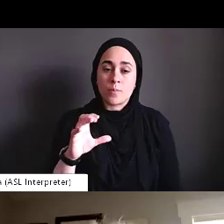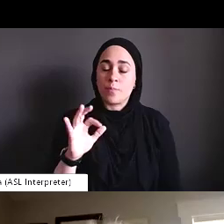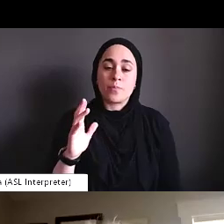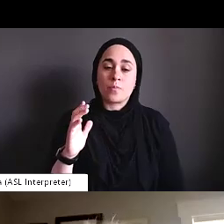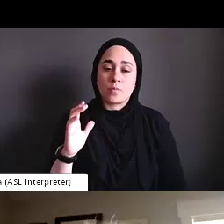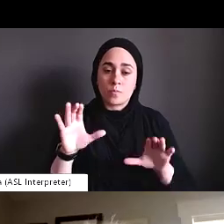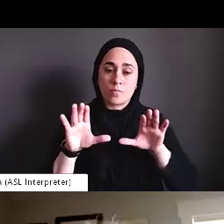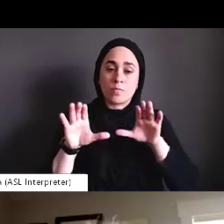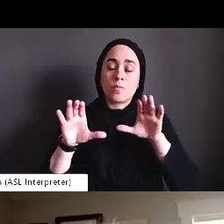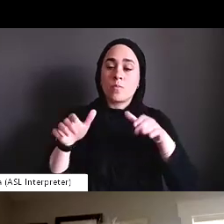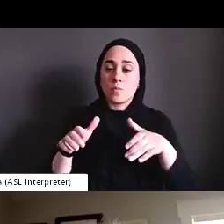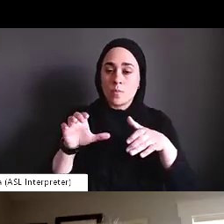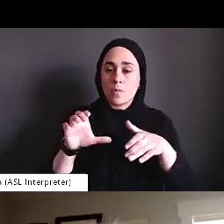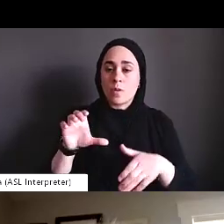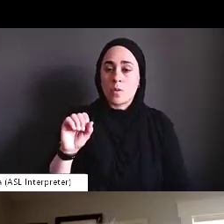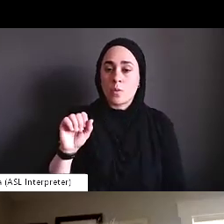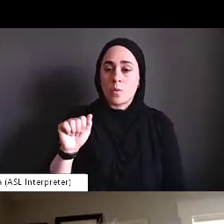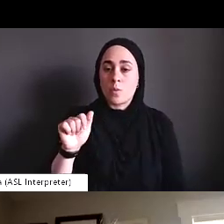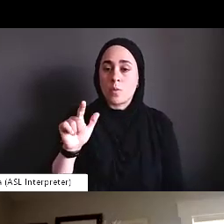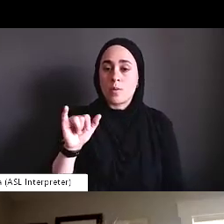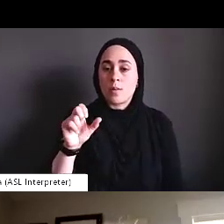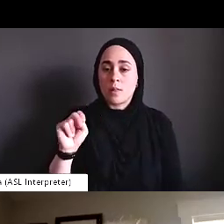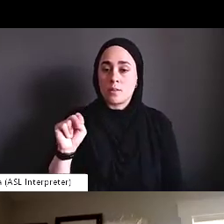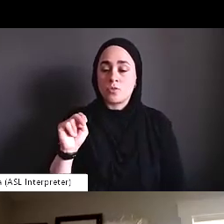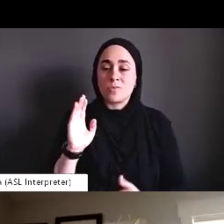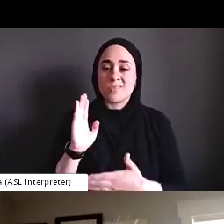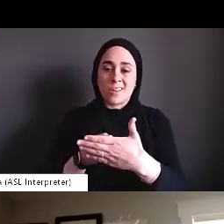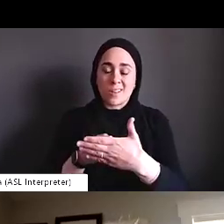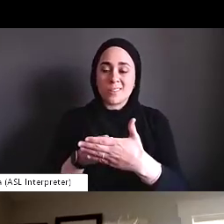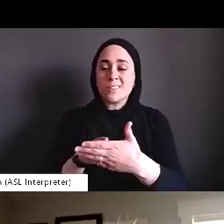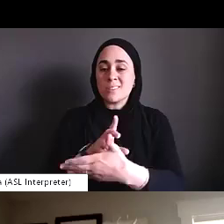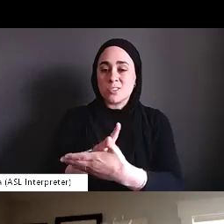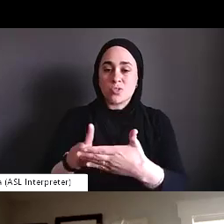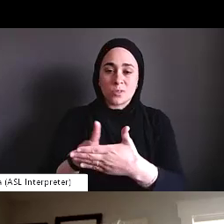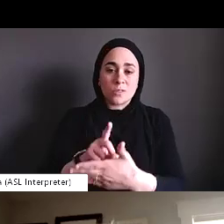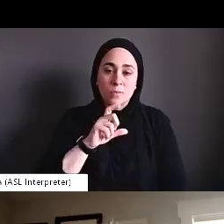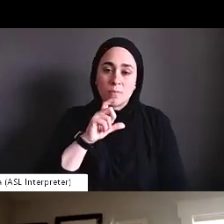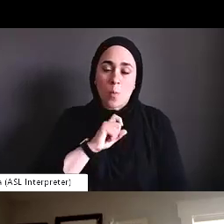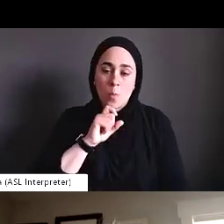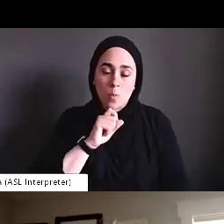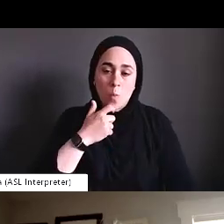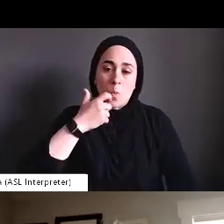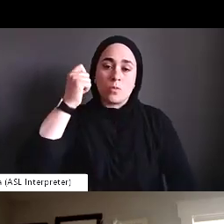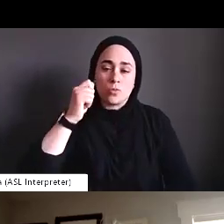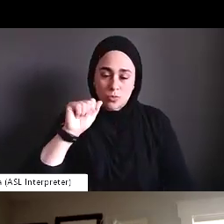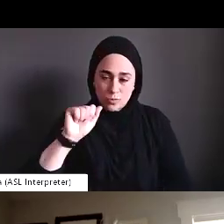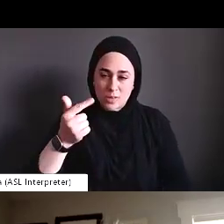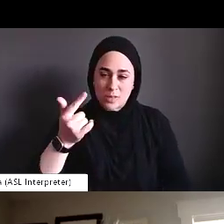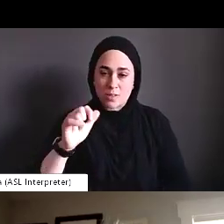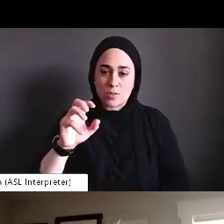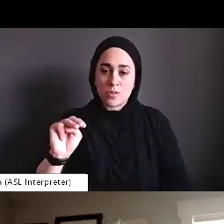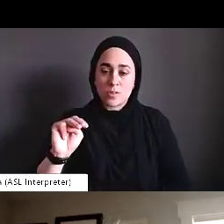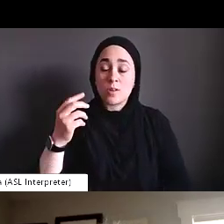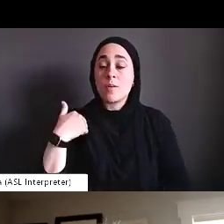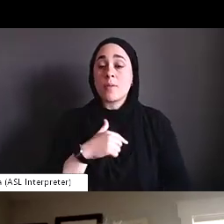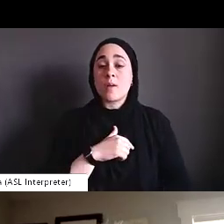Coalition Against Ageism, and our group is called the PEI